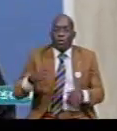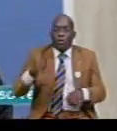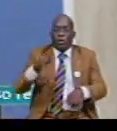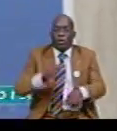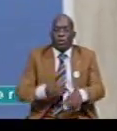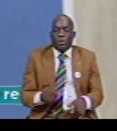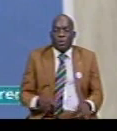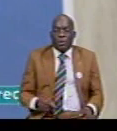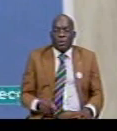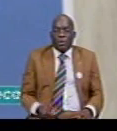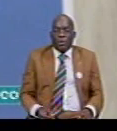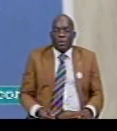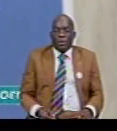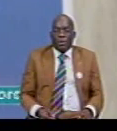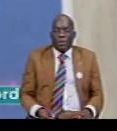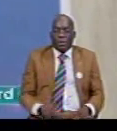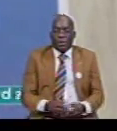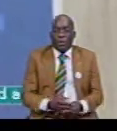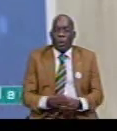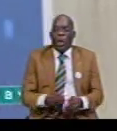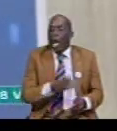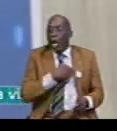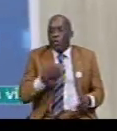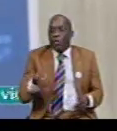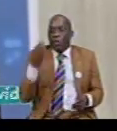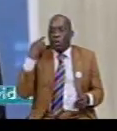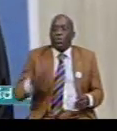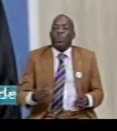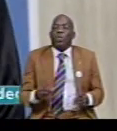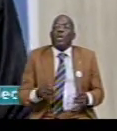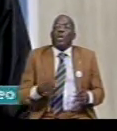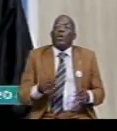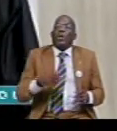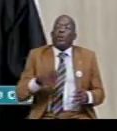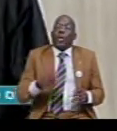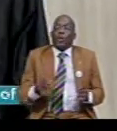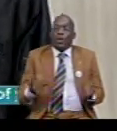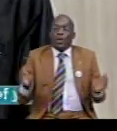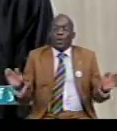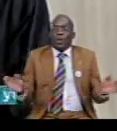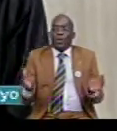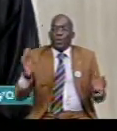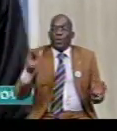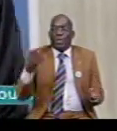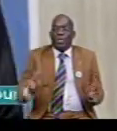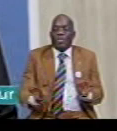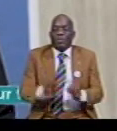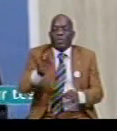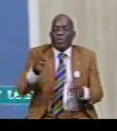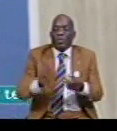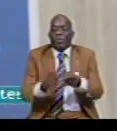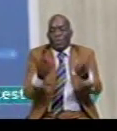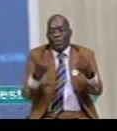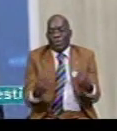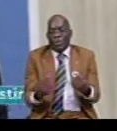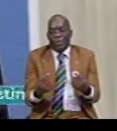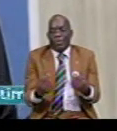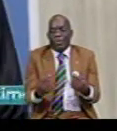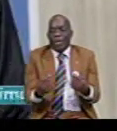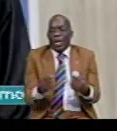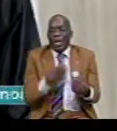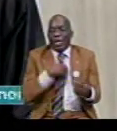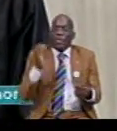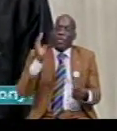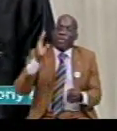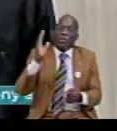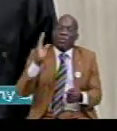in my district, but I was prompted by the Spirit to share it. I would have shared it yesterday, but the Spirit moved me to do that